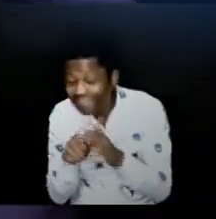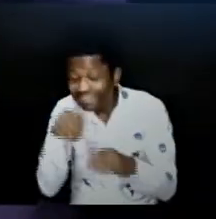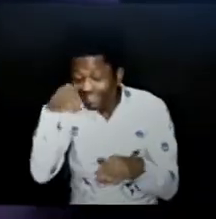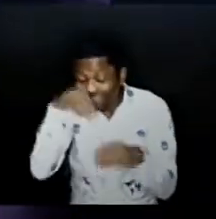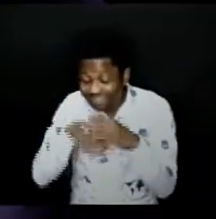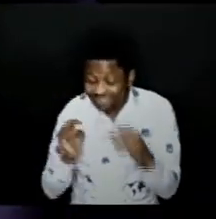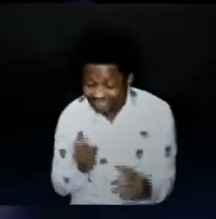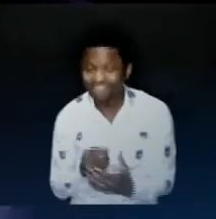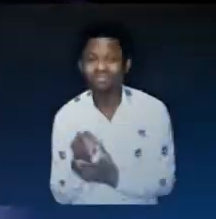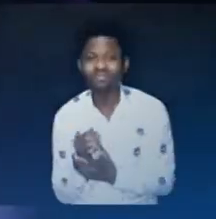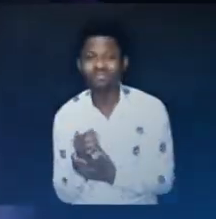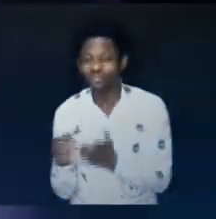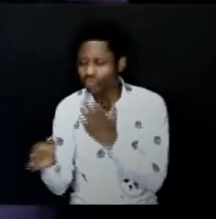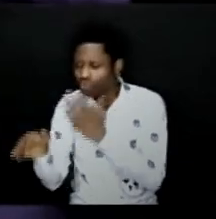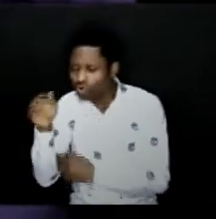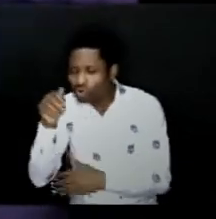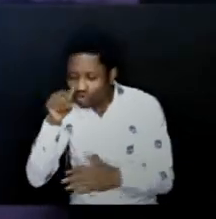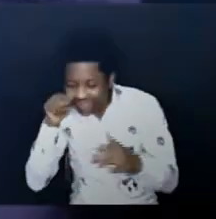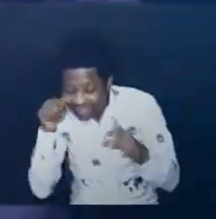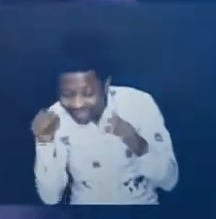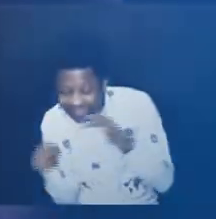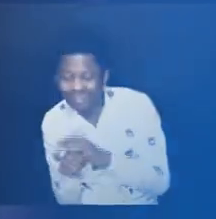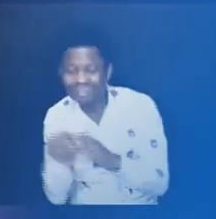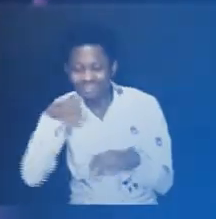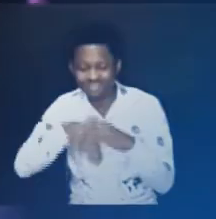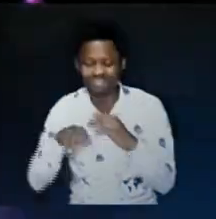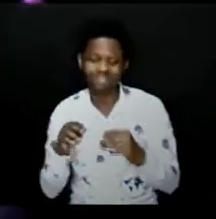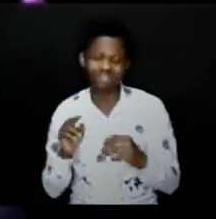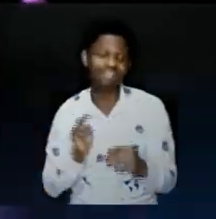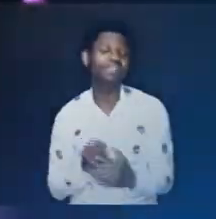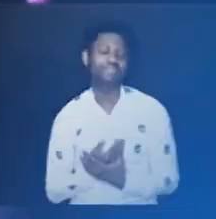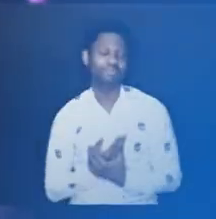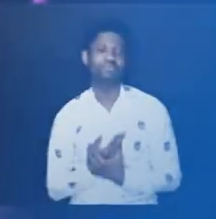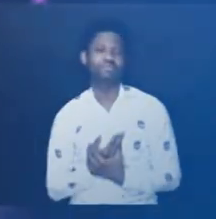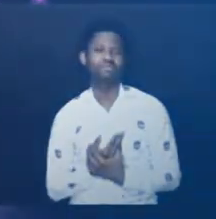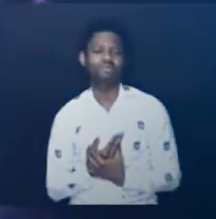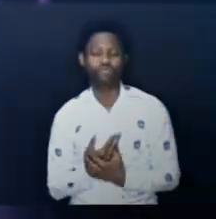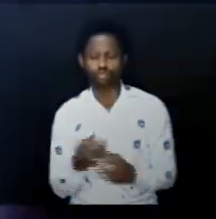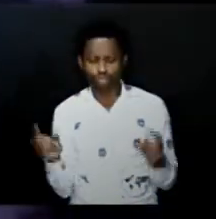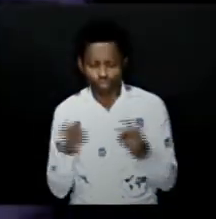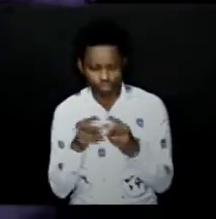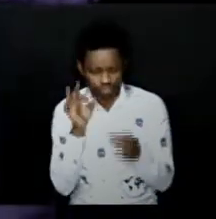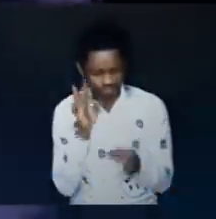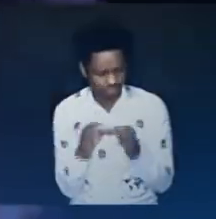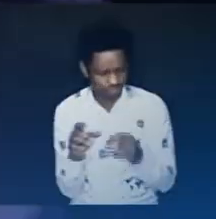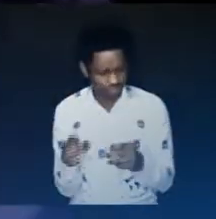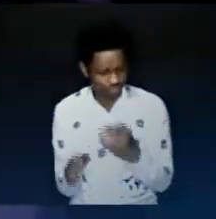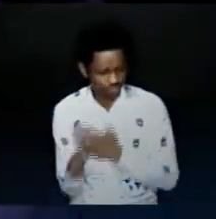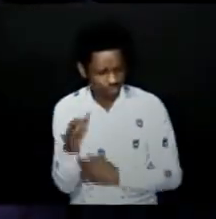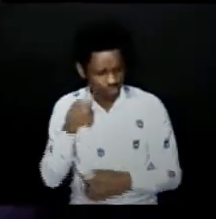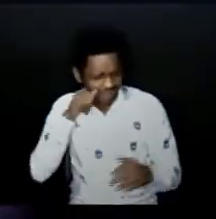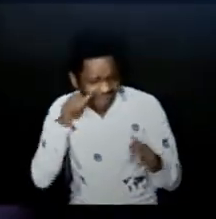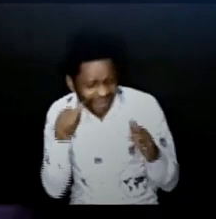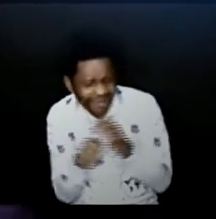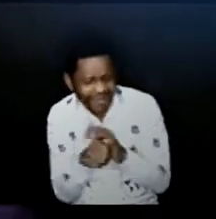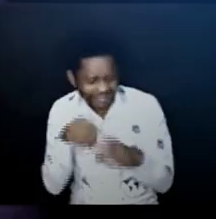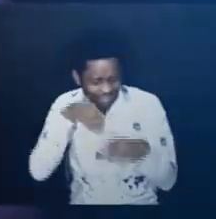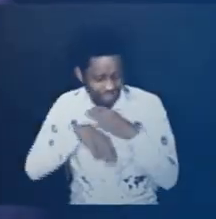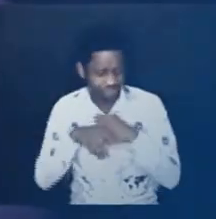God is hiding in us. So if God is hiding in you, when the